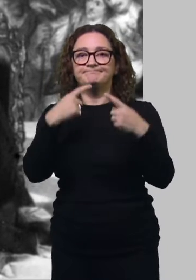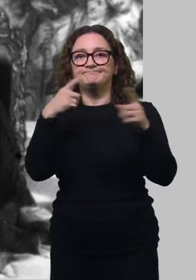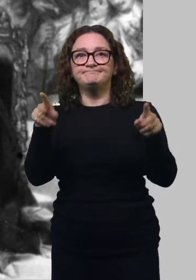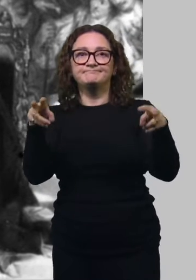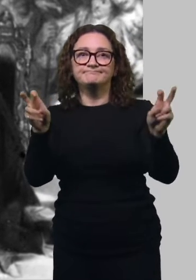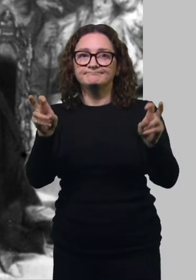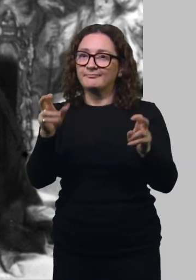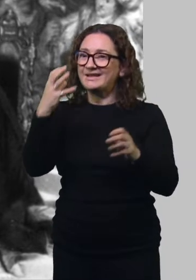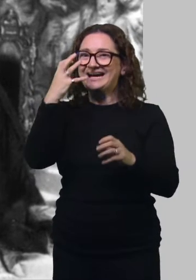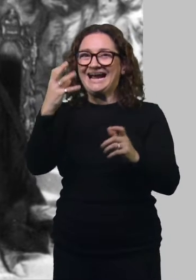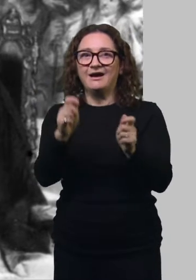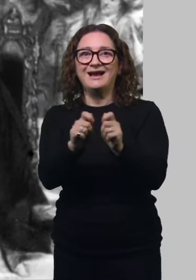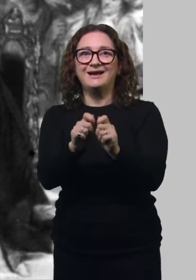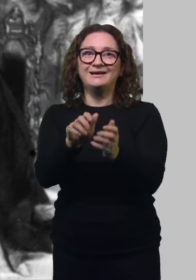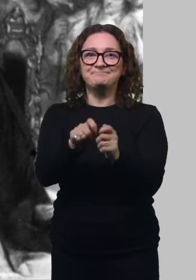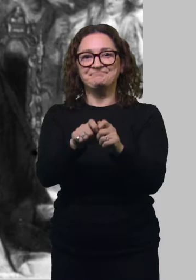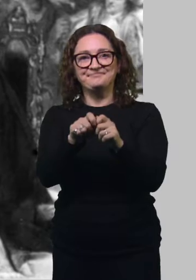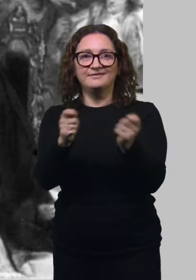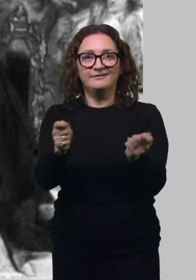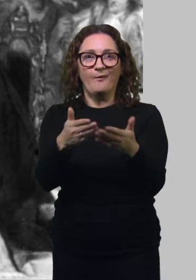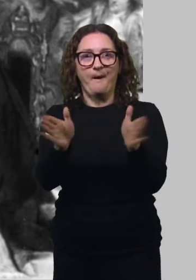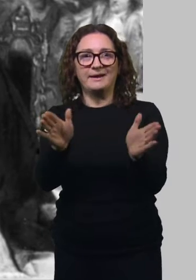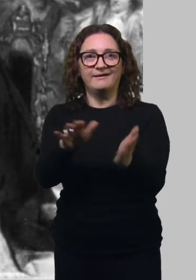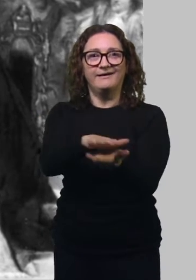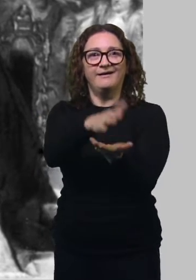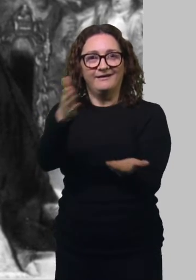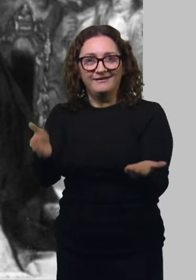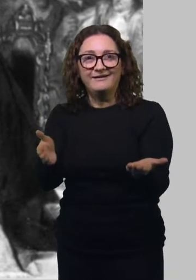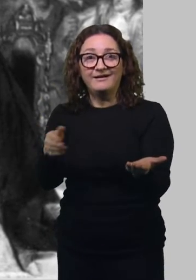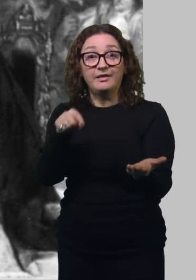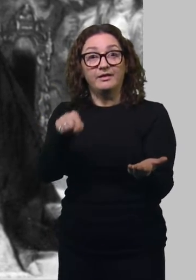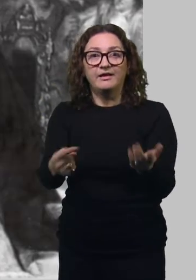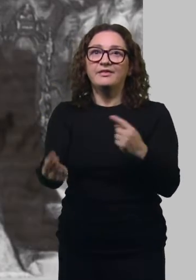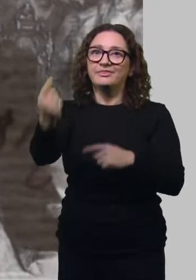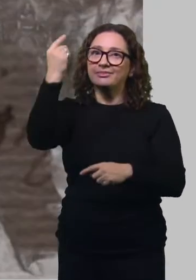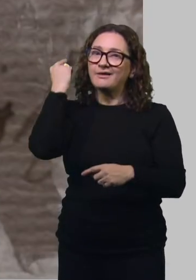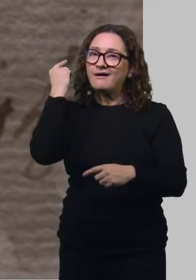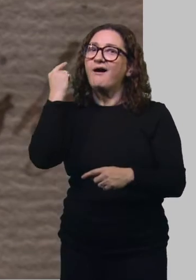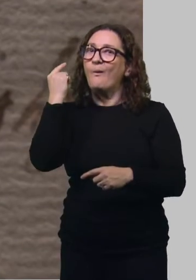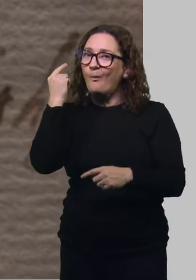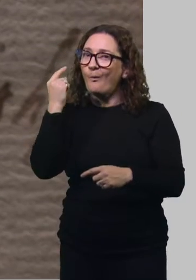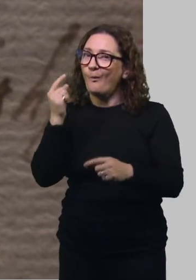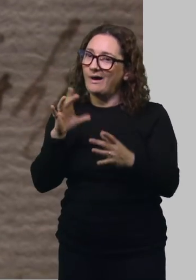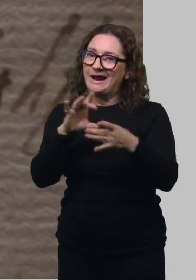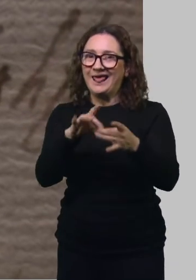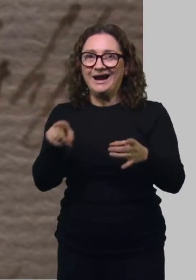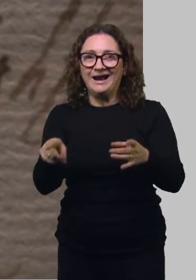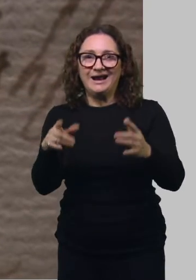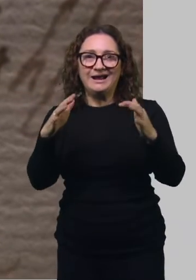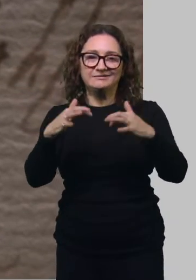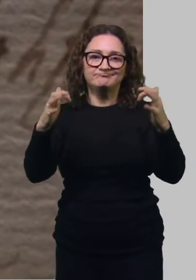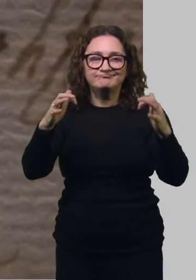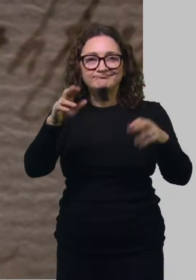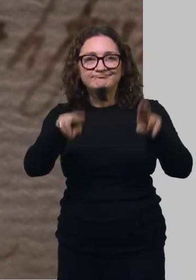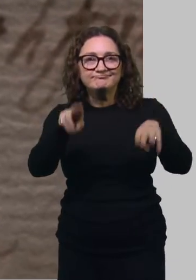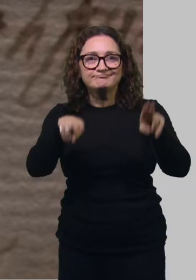the trial of Charles I was a nice piece of spin. The King's nephew, Maurice, was French, and the suggestion was that Charles